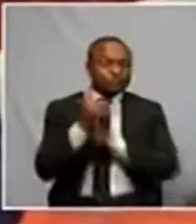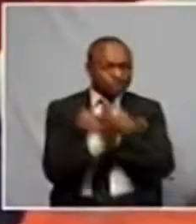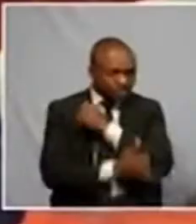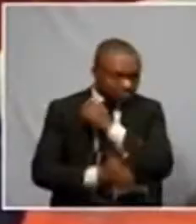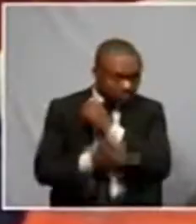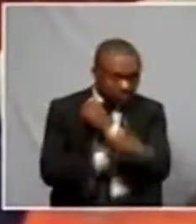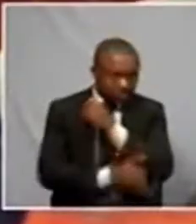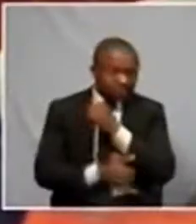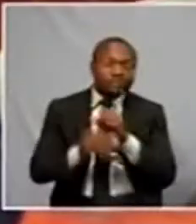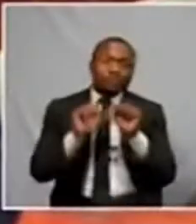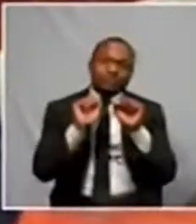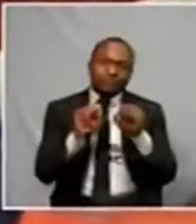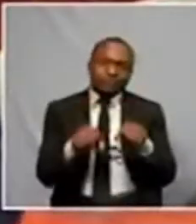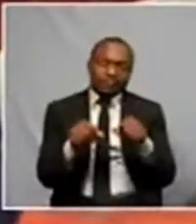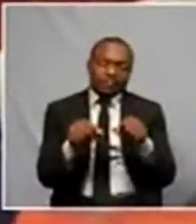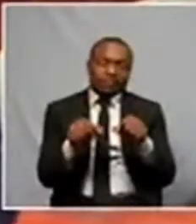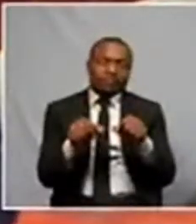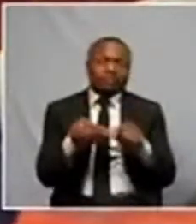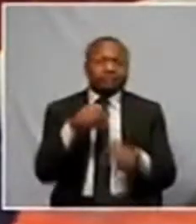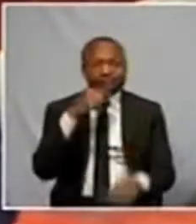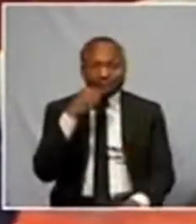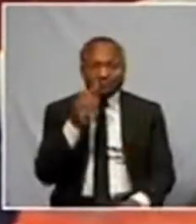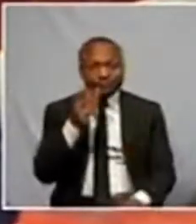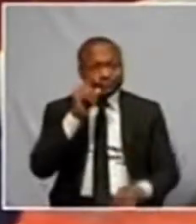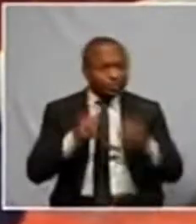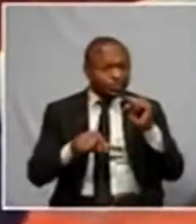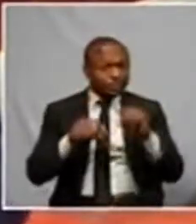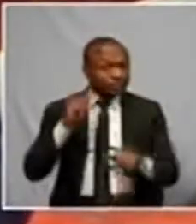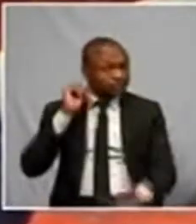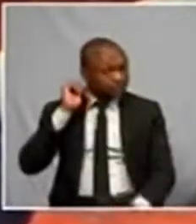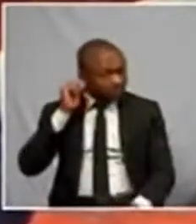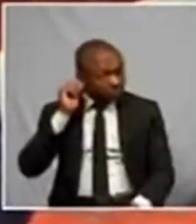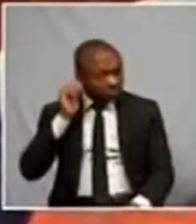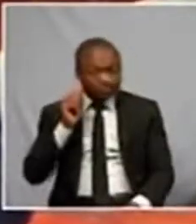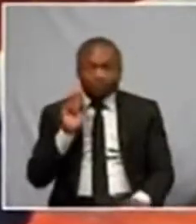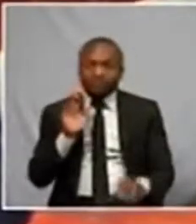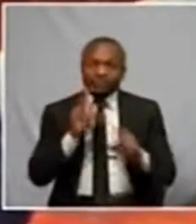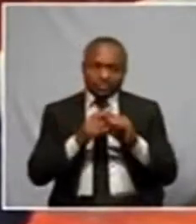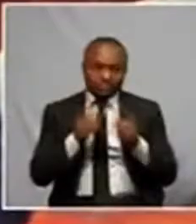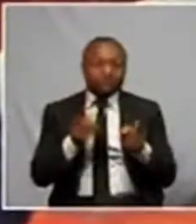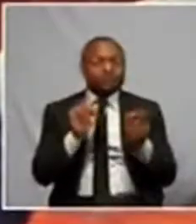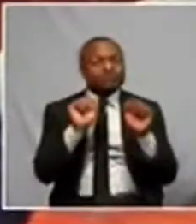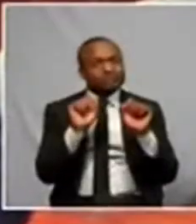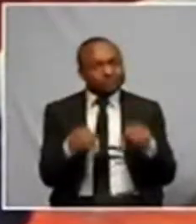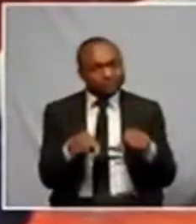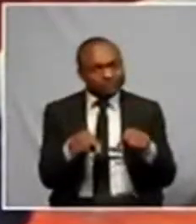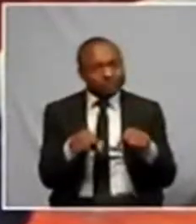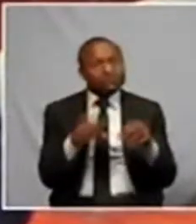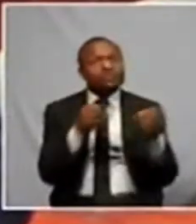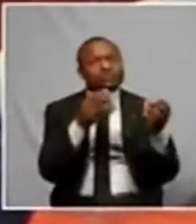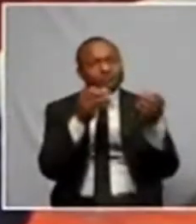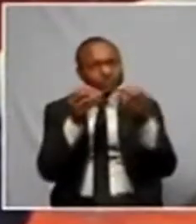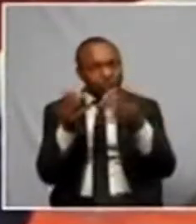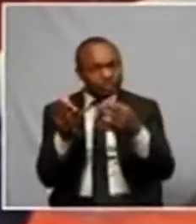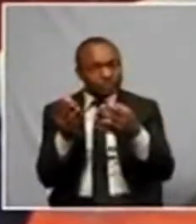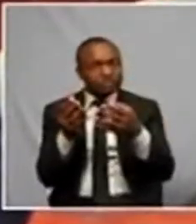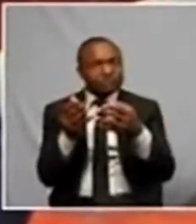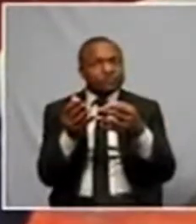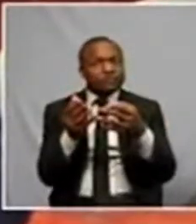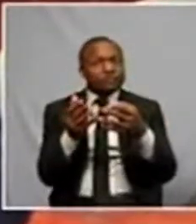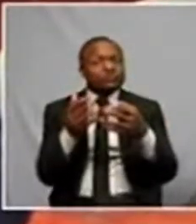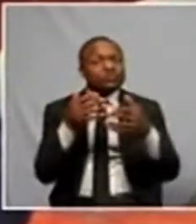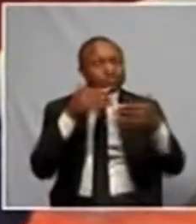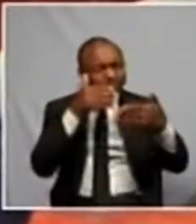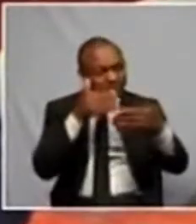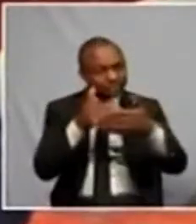it could be that, Chair, like I said, I can't attest to it for certain, but it could be that most of our neighboring